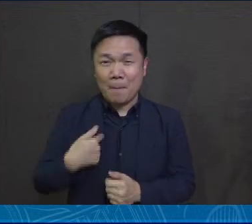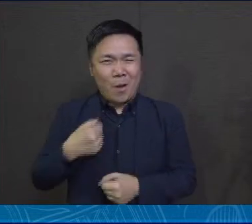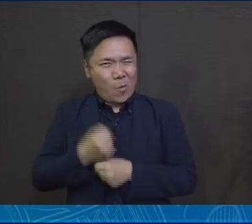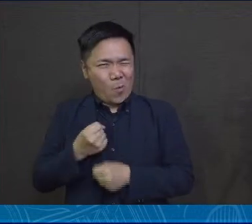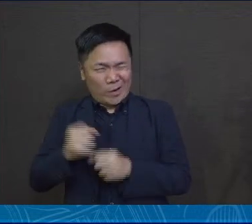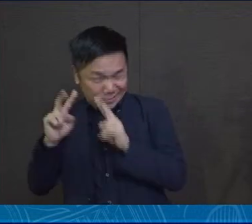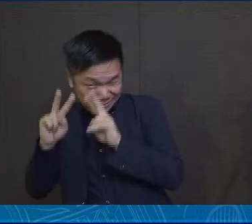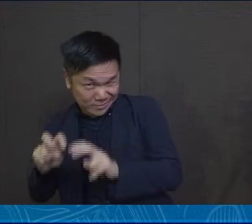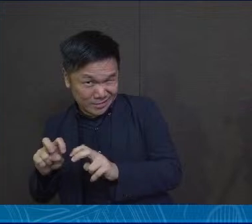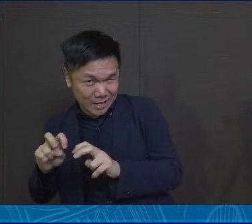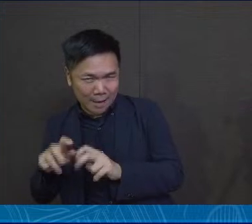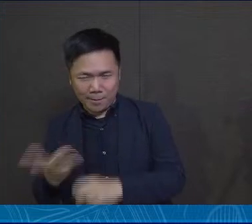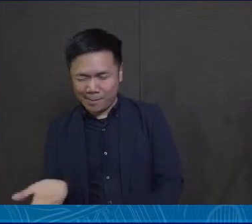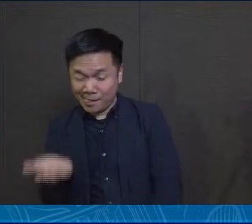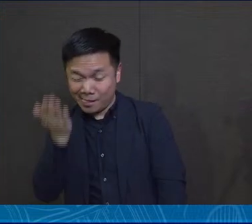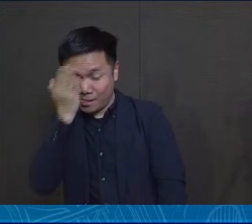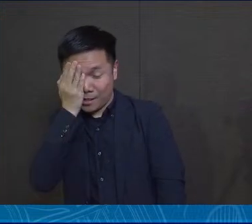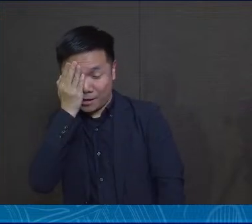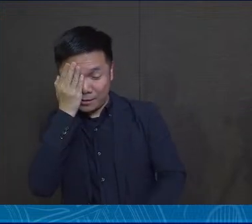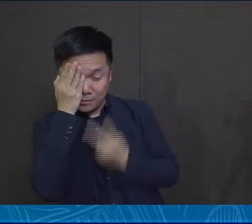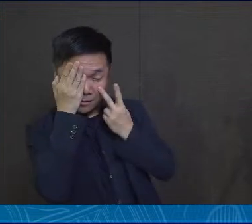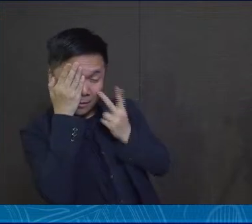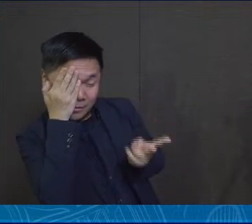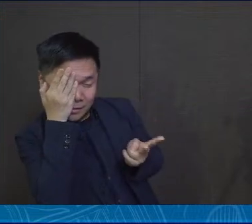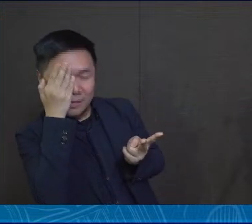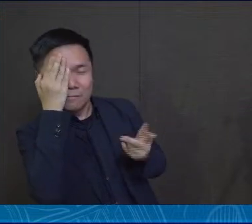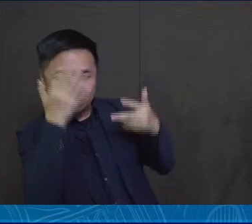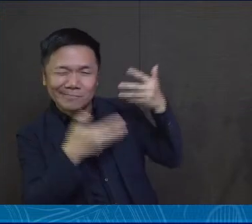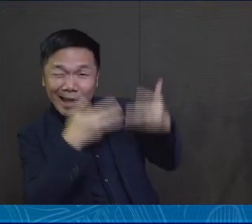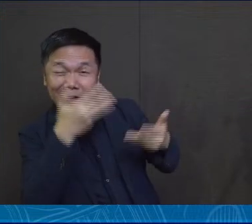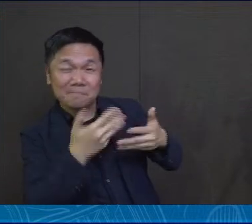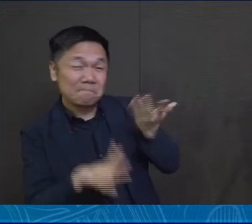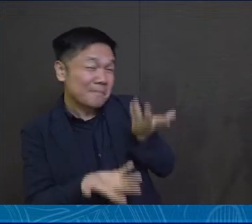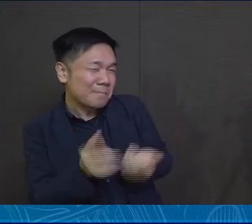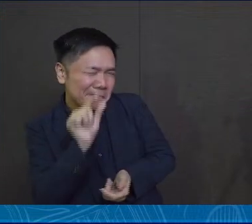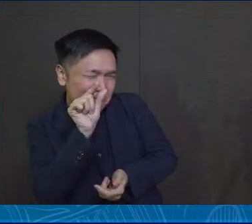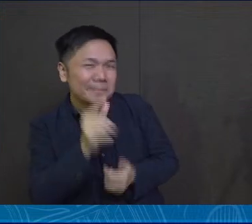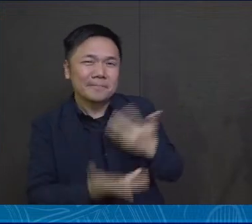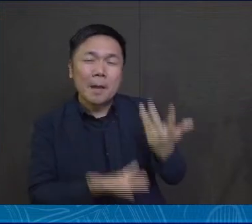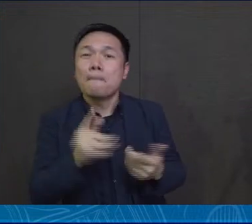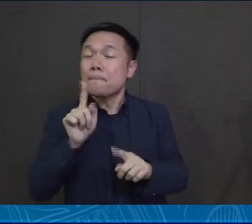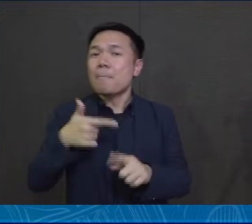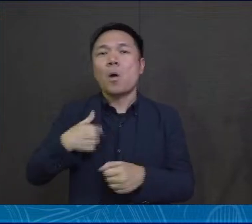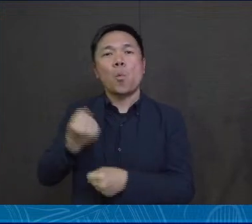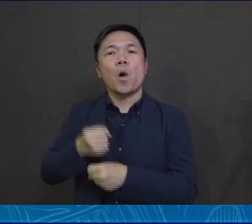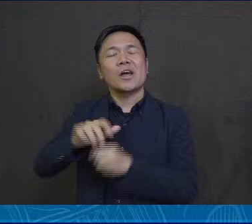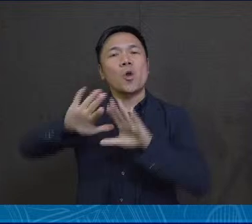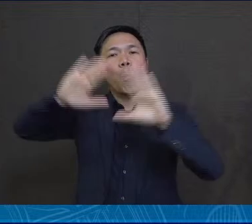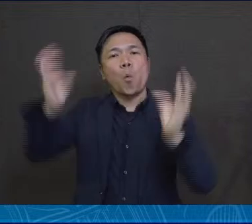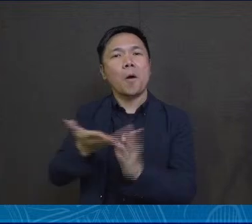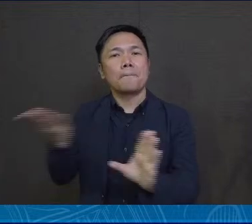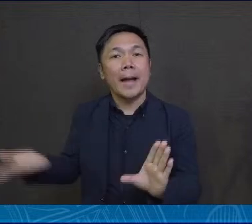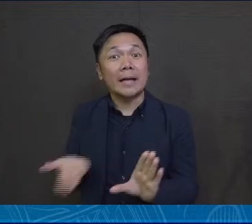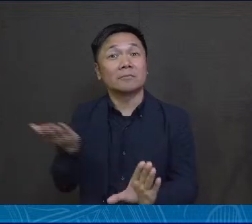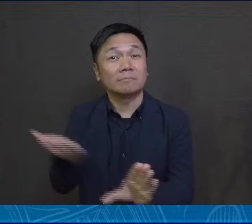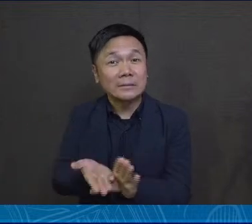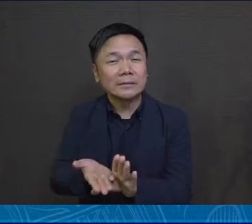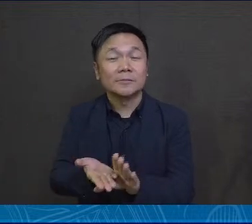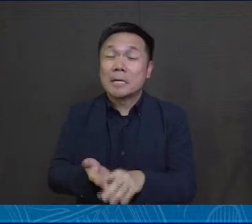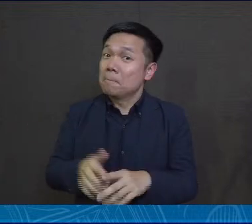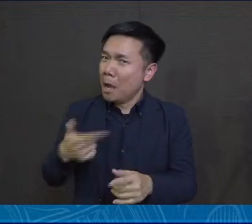to data. But what I have seen in my line of work with the World Bank, but also elsewhere, is that